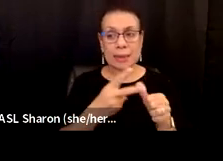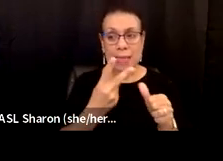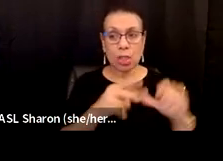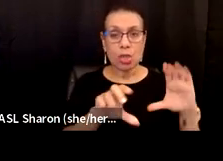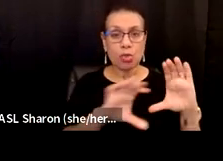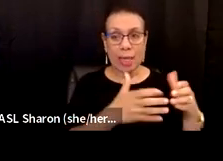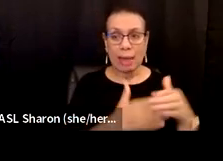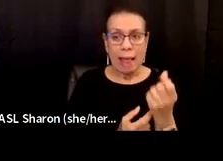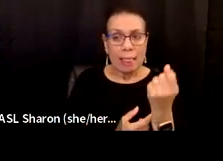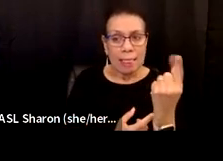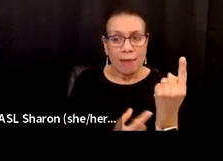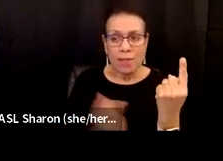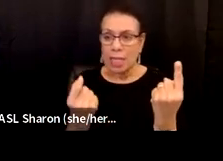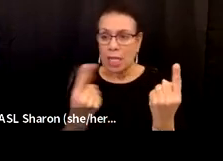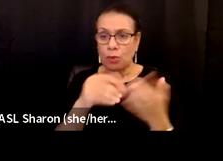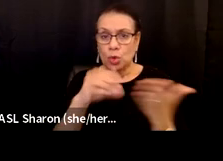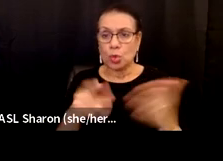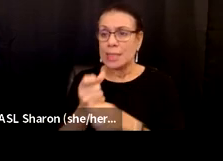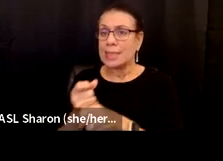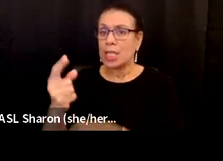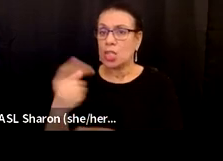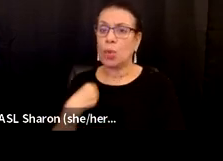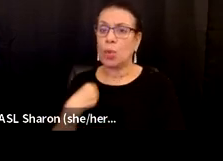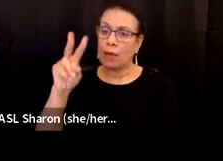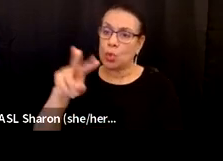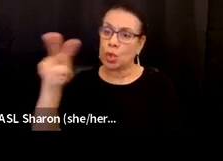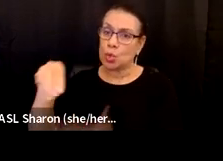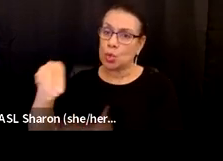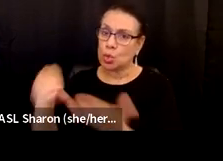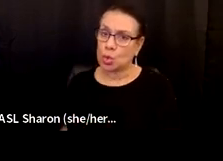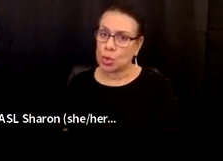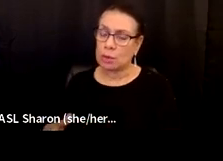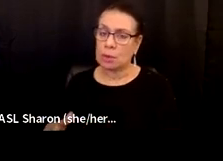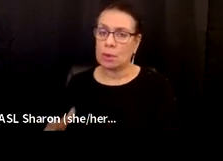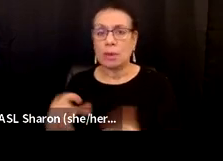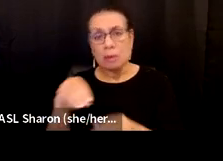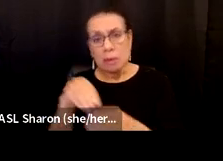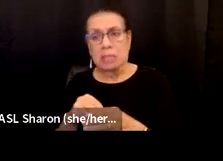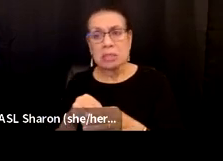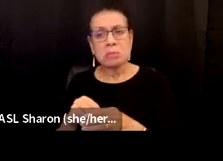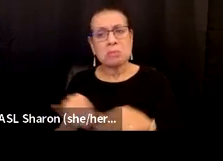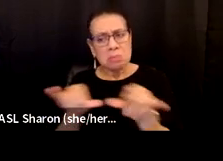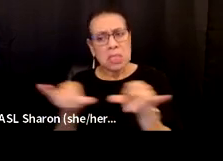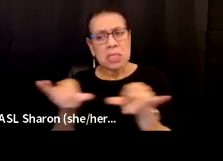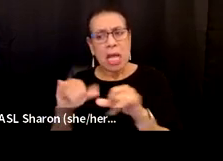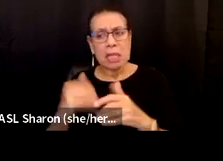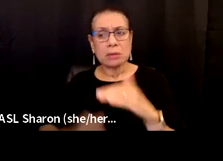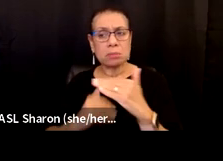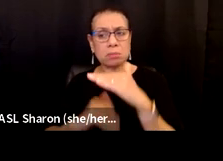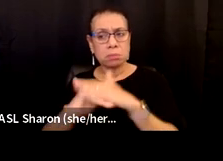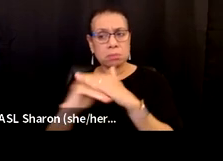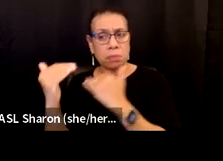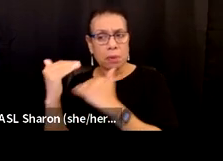each and next year's third grade would have 22 which is within the class size limits historically we have